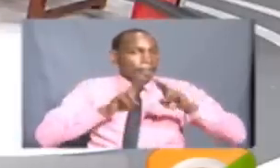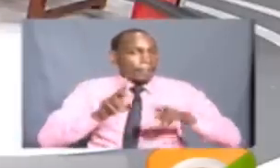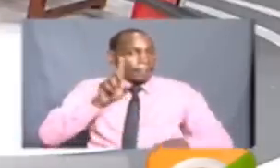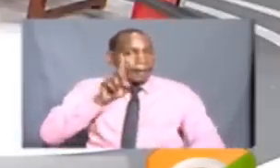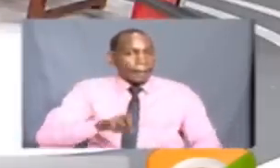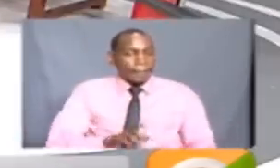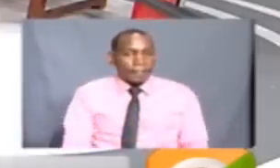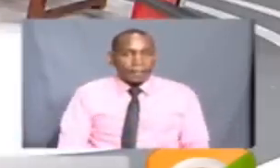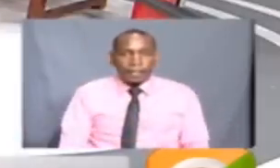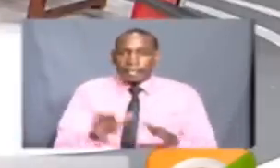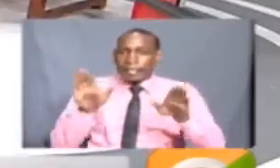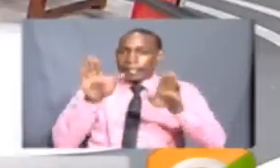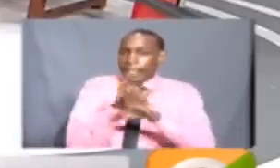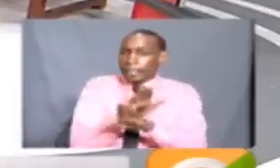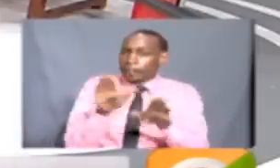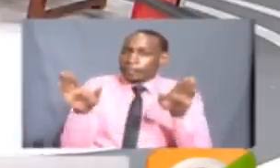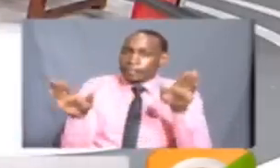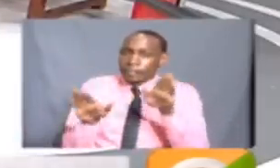mean, everything is...